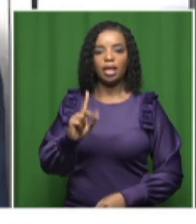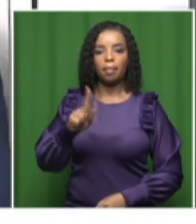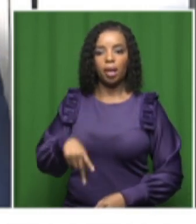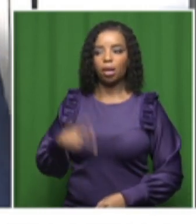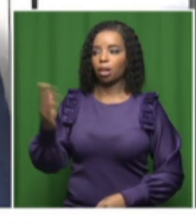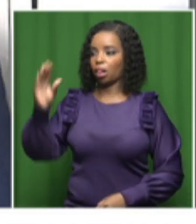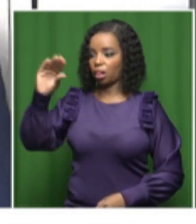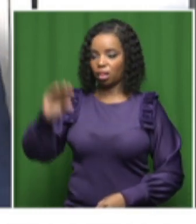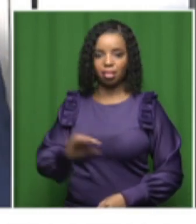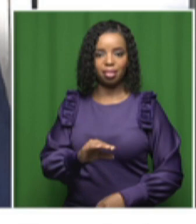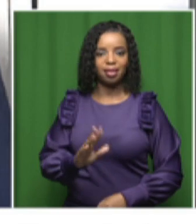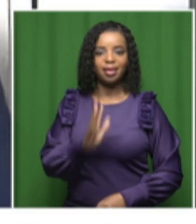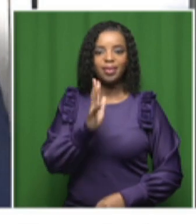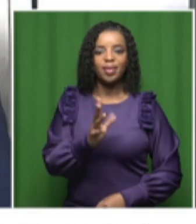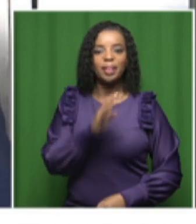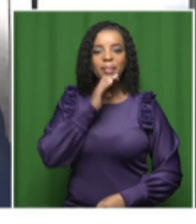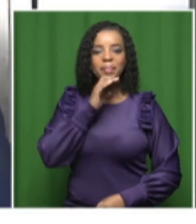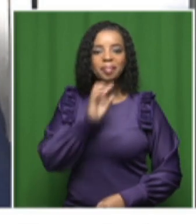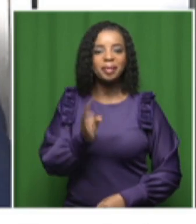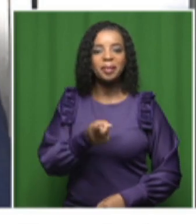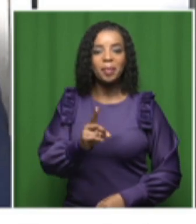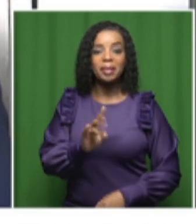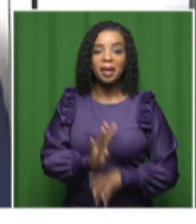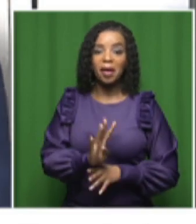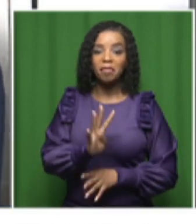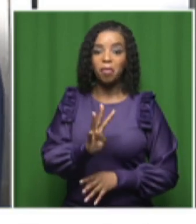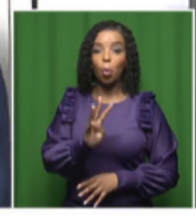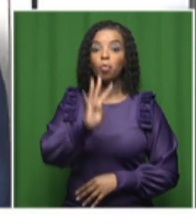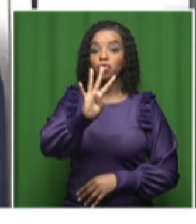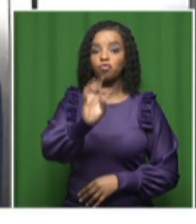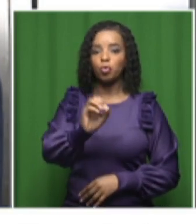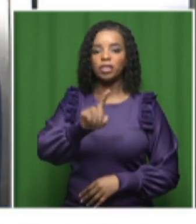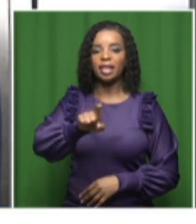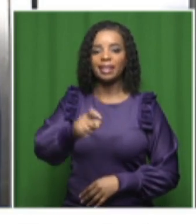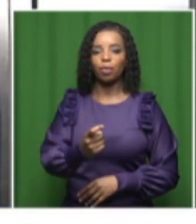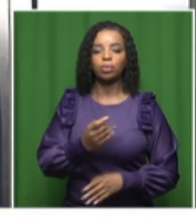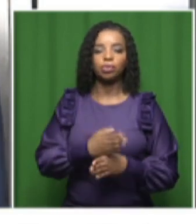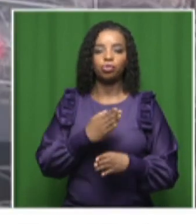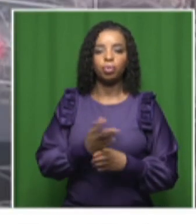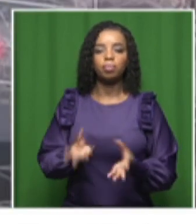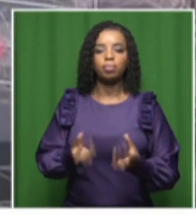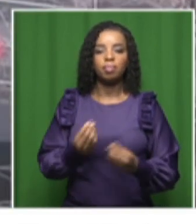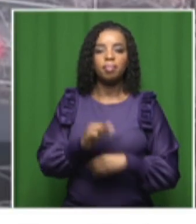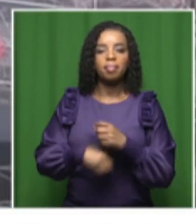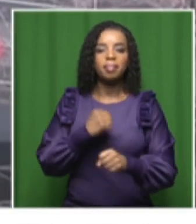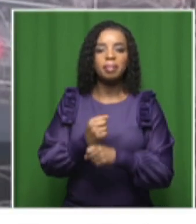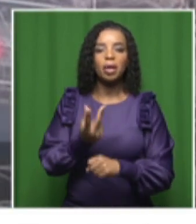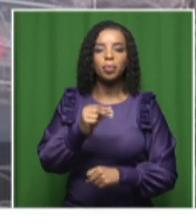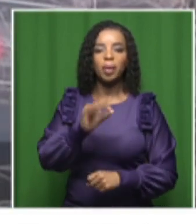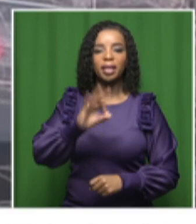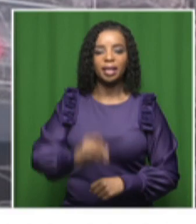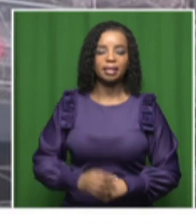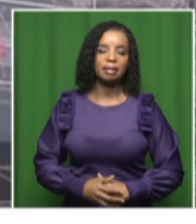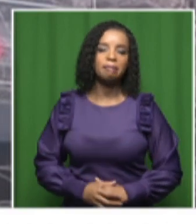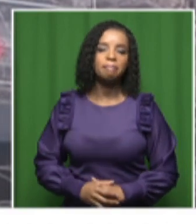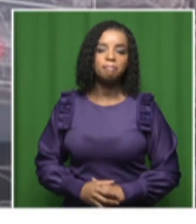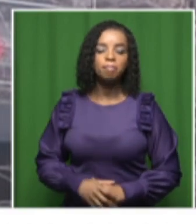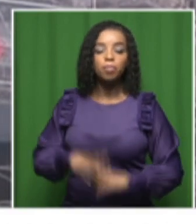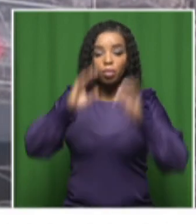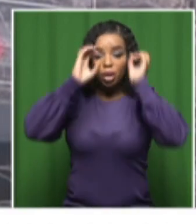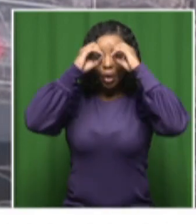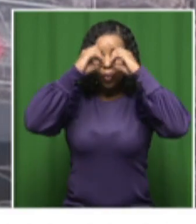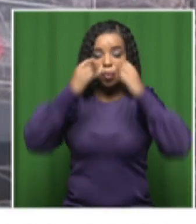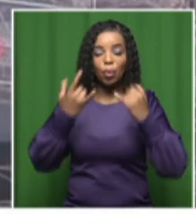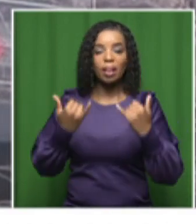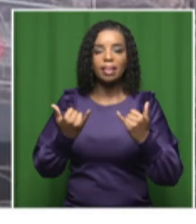parallel, it will create 40,000 jobs by the year 2030. Google has recently brought Equinor